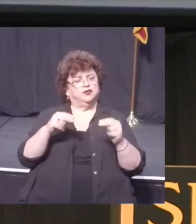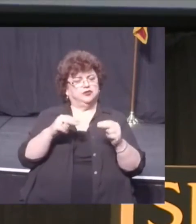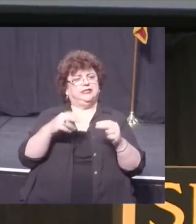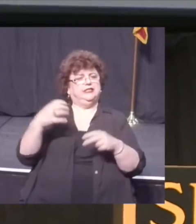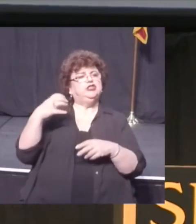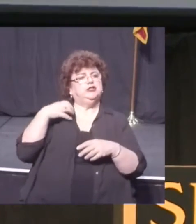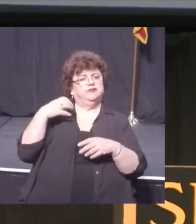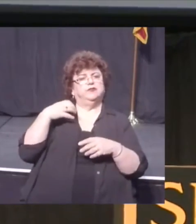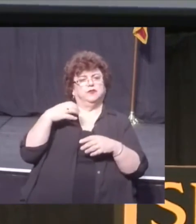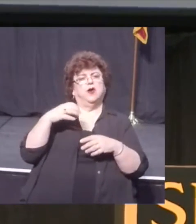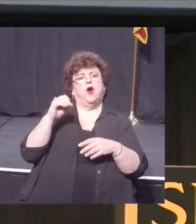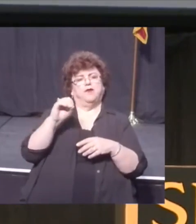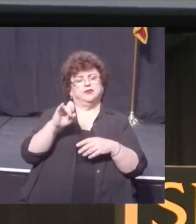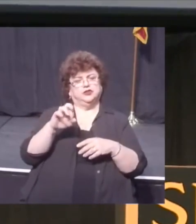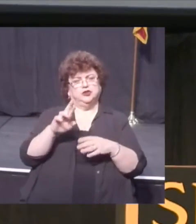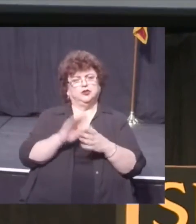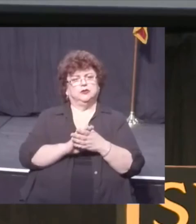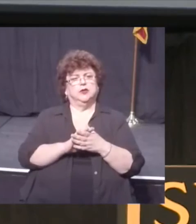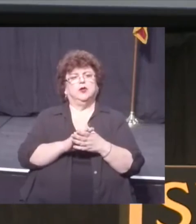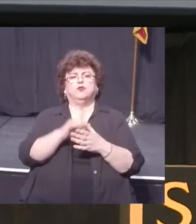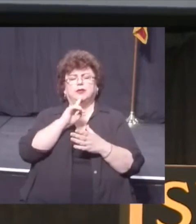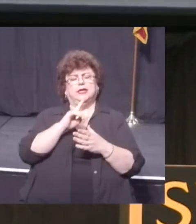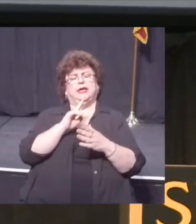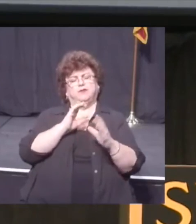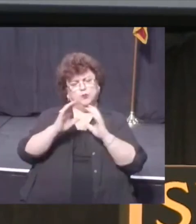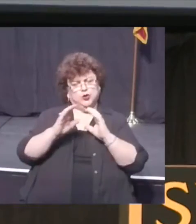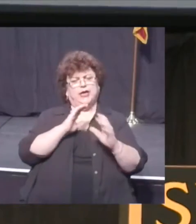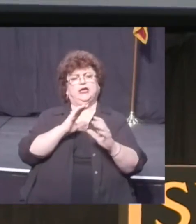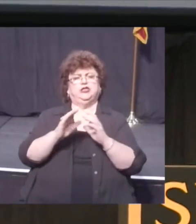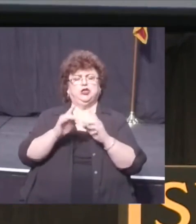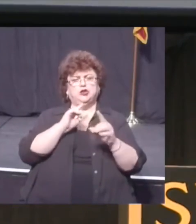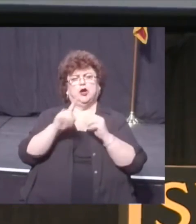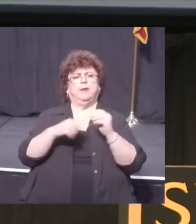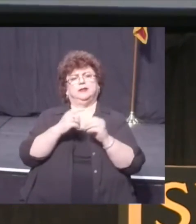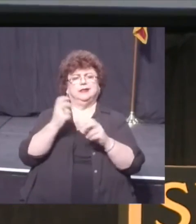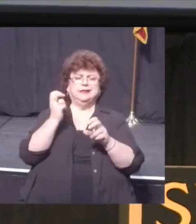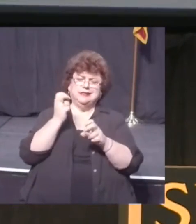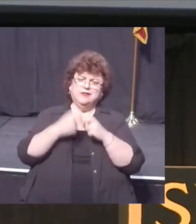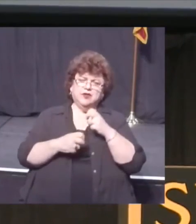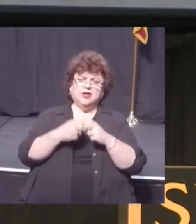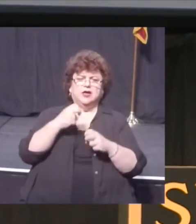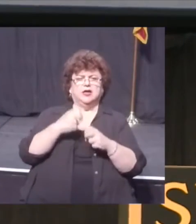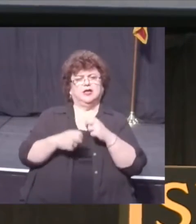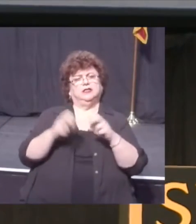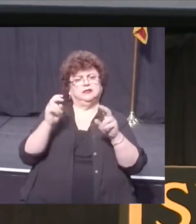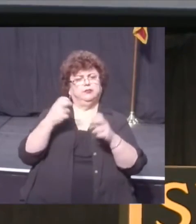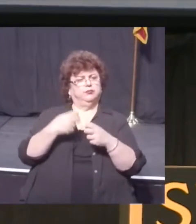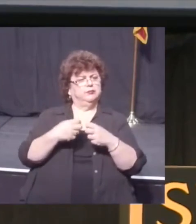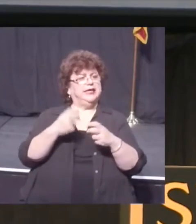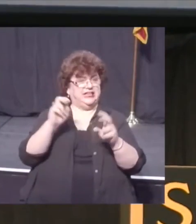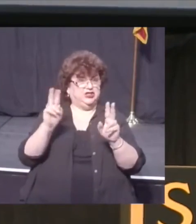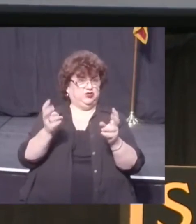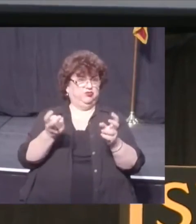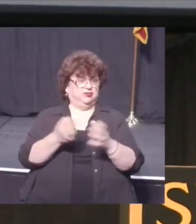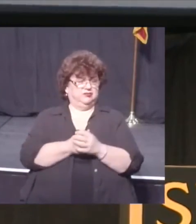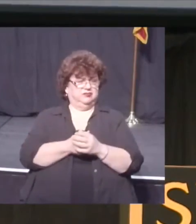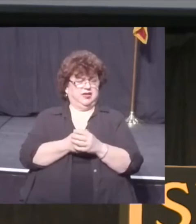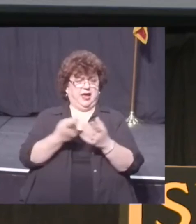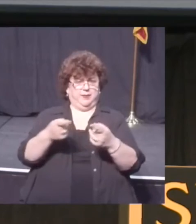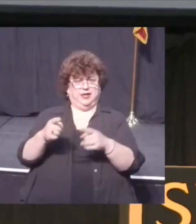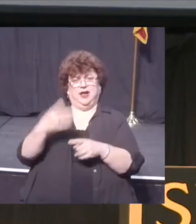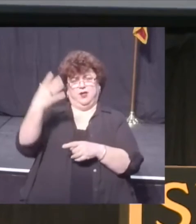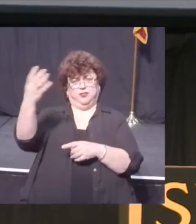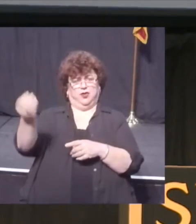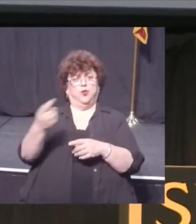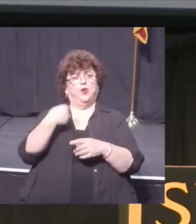expertise is in communication and really talking about the hardest issues that are out there. So working together, we will